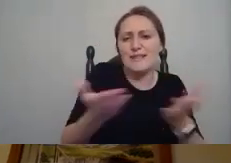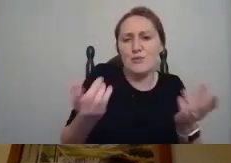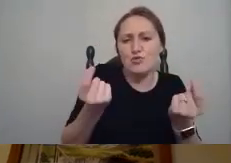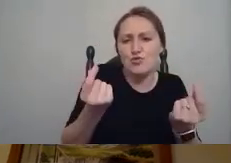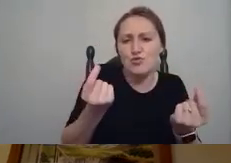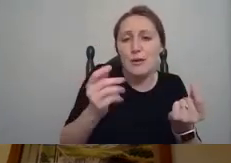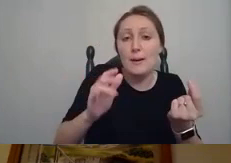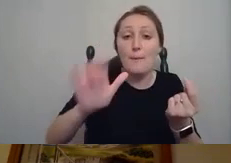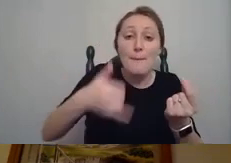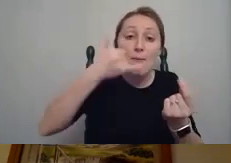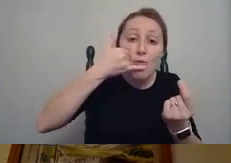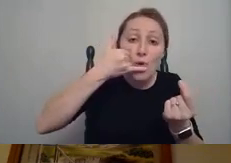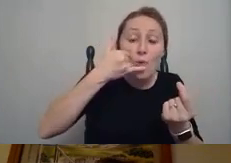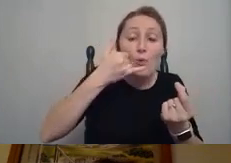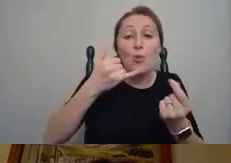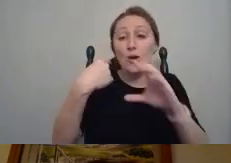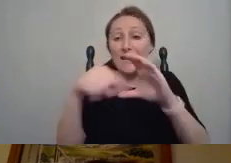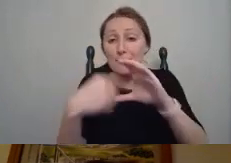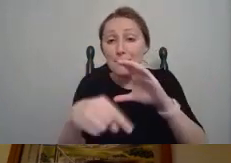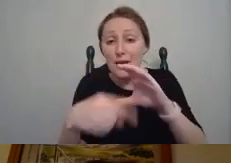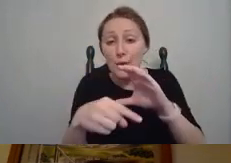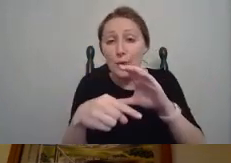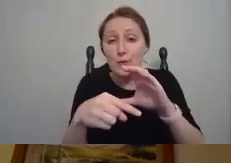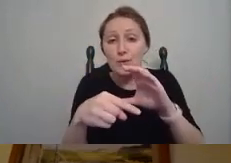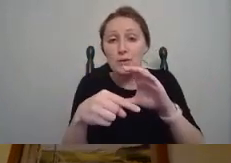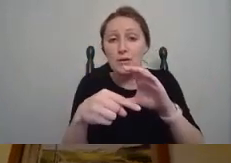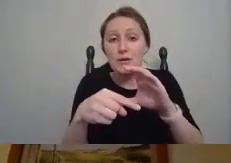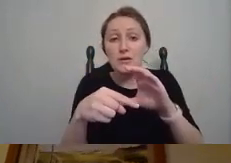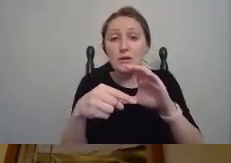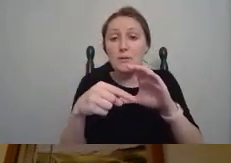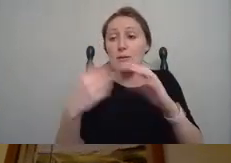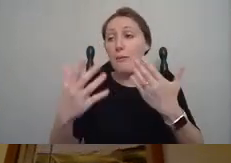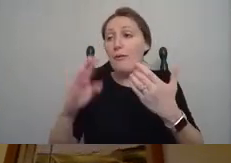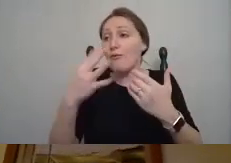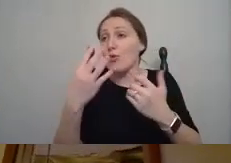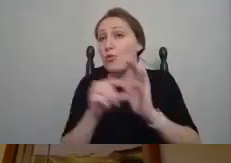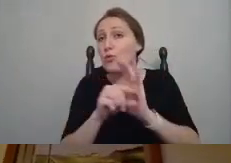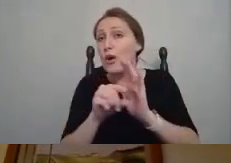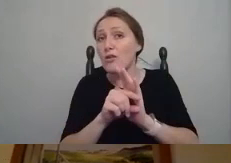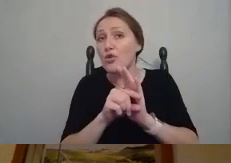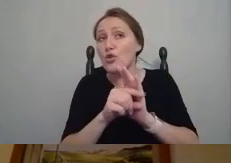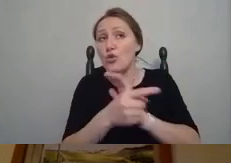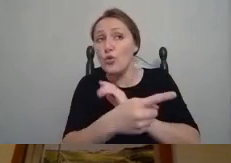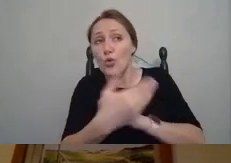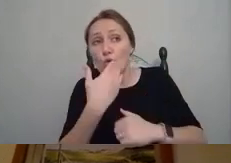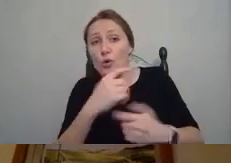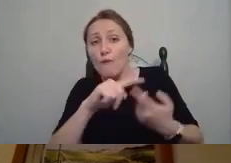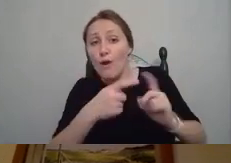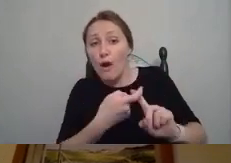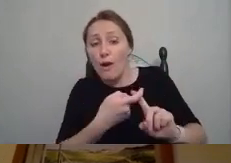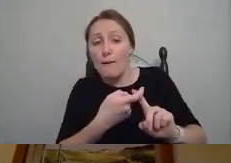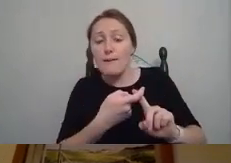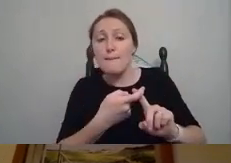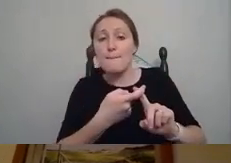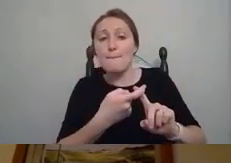up the phone or write an email to someone that maybe your fourth grader was close with last year in third grade, but you might not know yet,